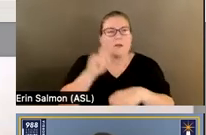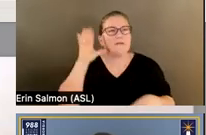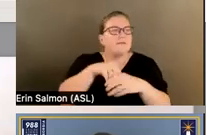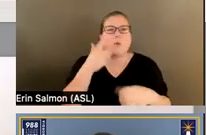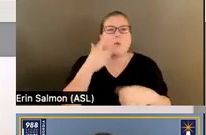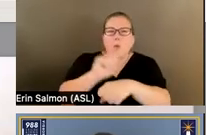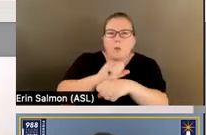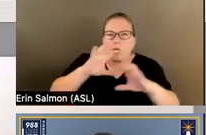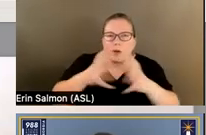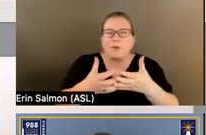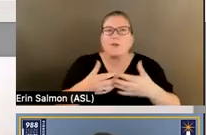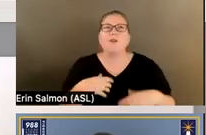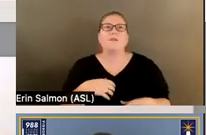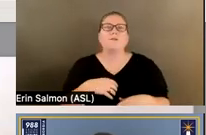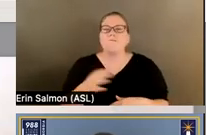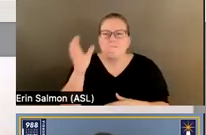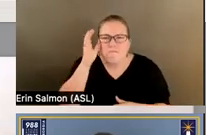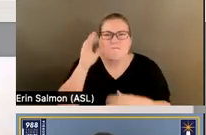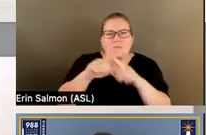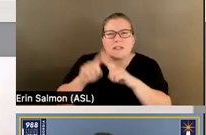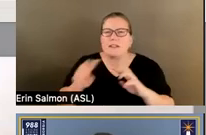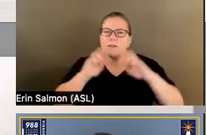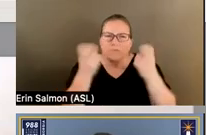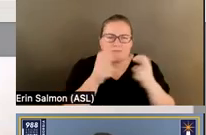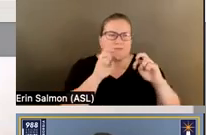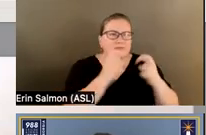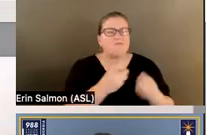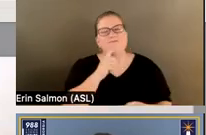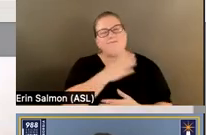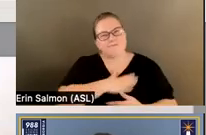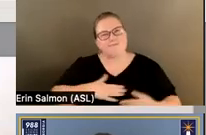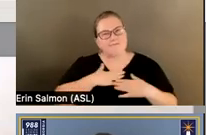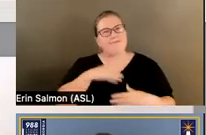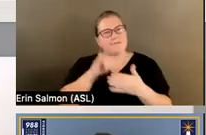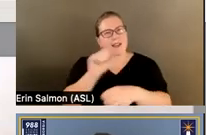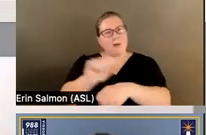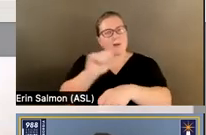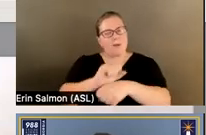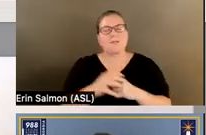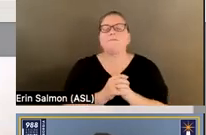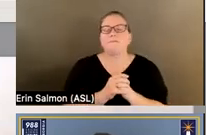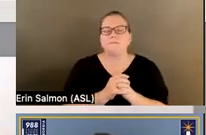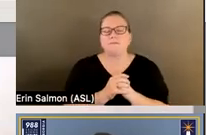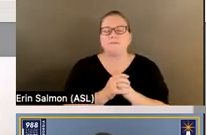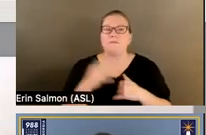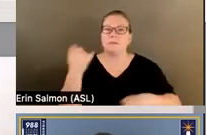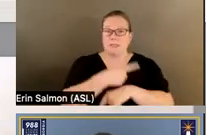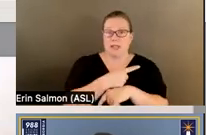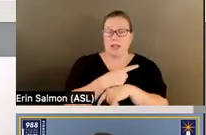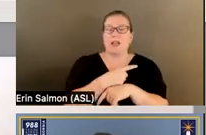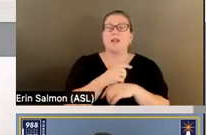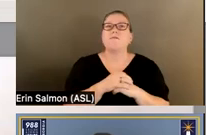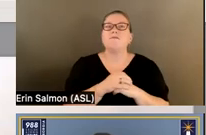and we so appreciate you for all that you do. Today on our agenda, we will do two things